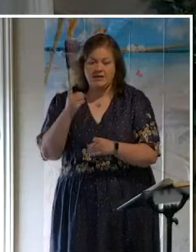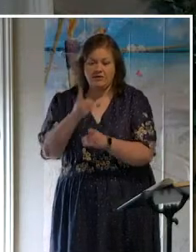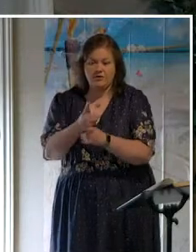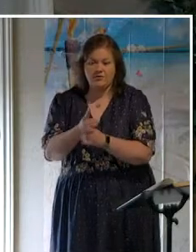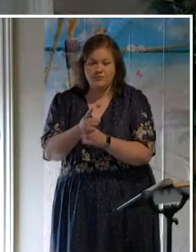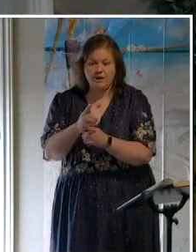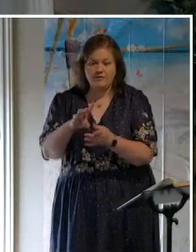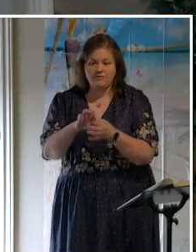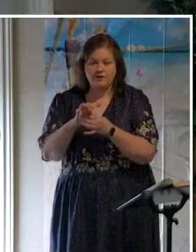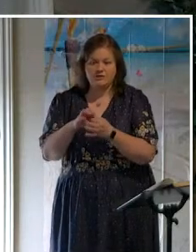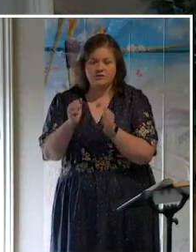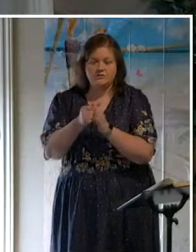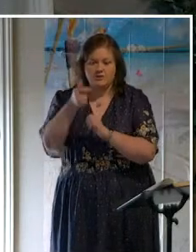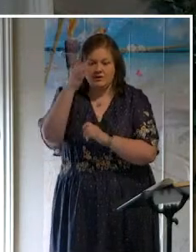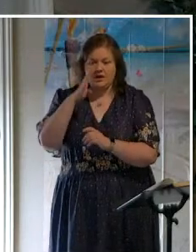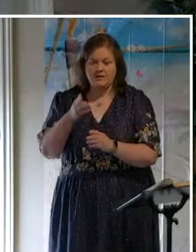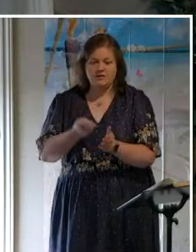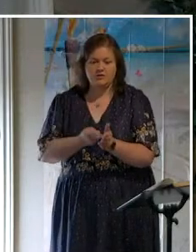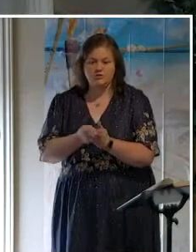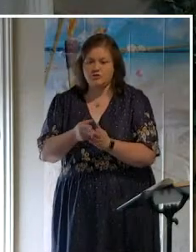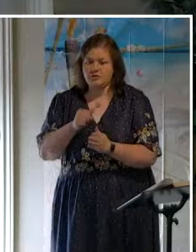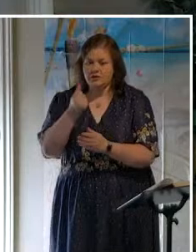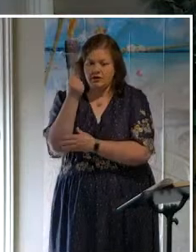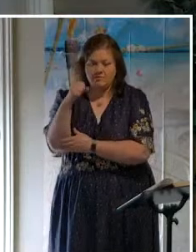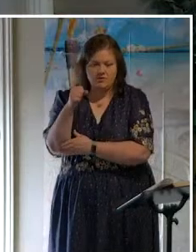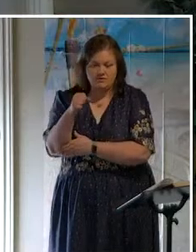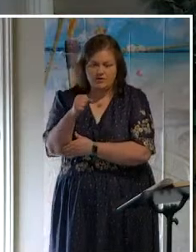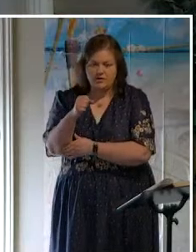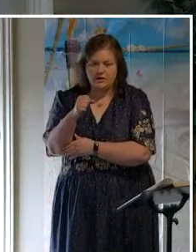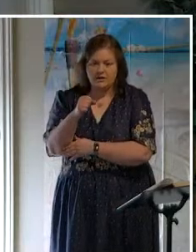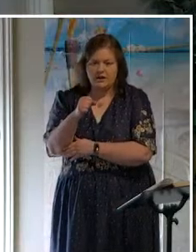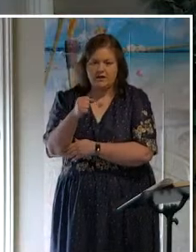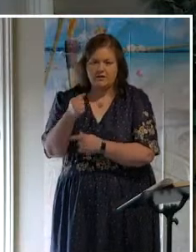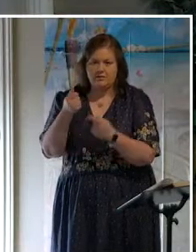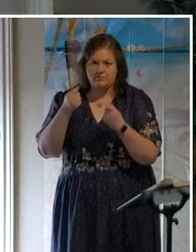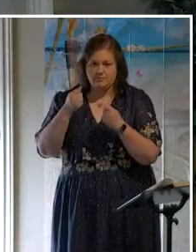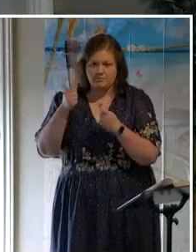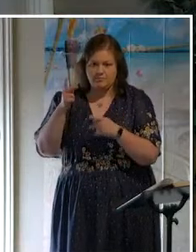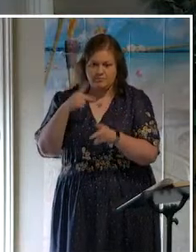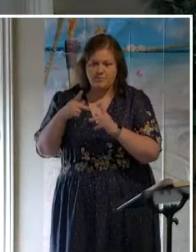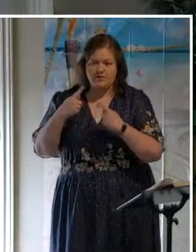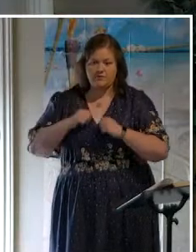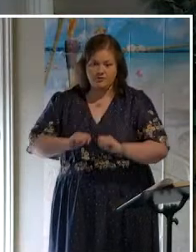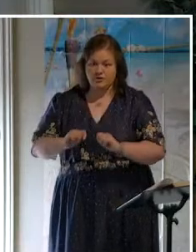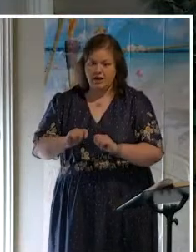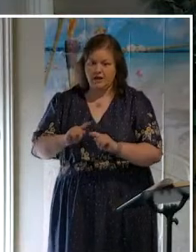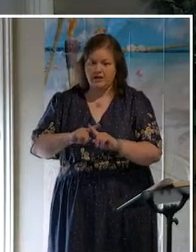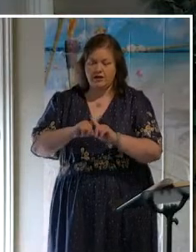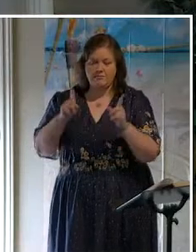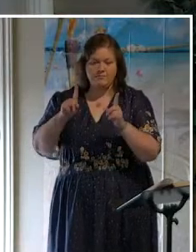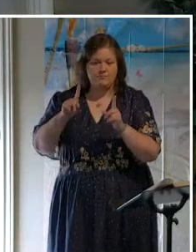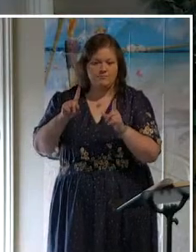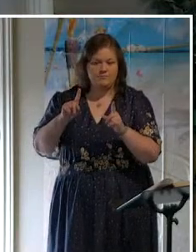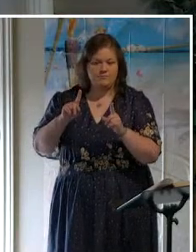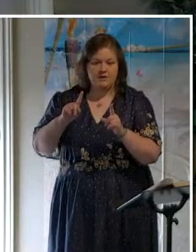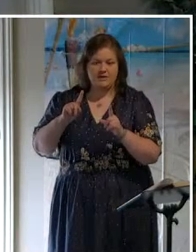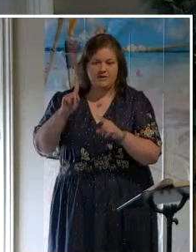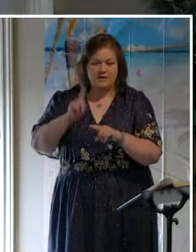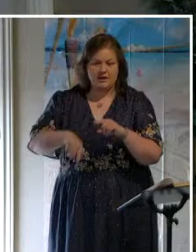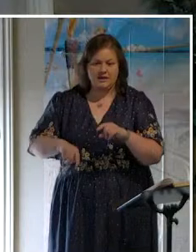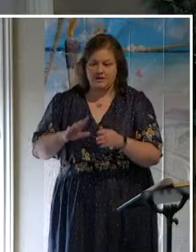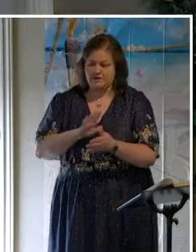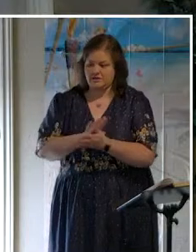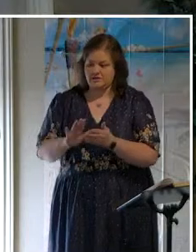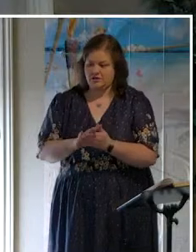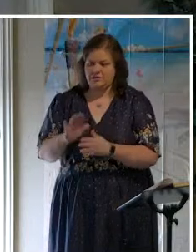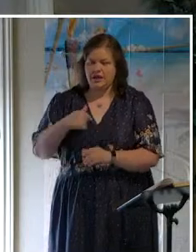be refuted. And while some have tried, they cannot destroy it. I will plant my feet on its firm foundation, for the